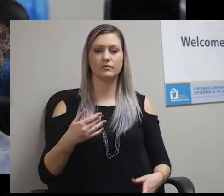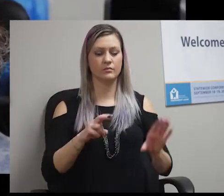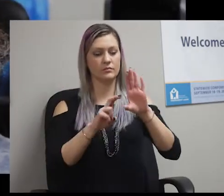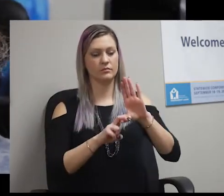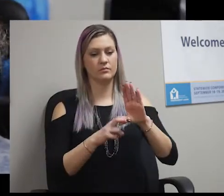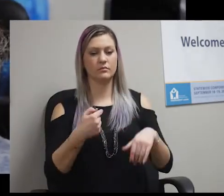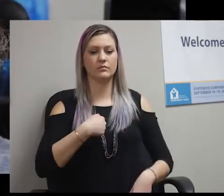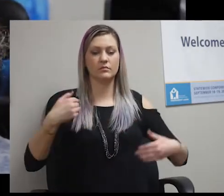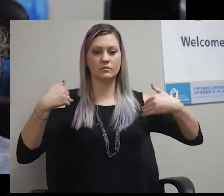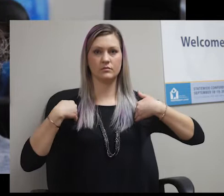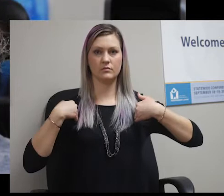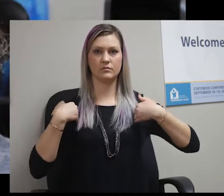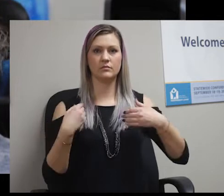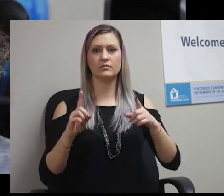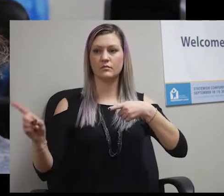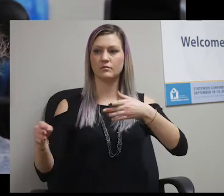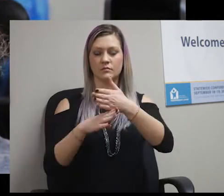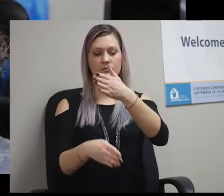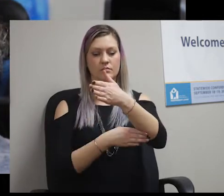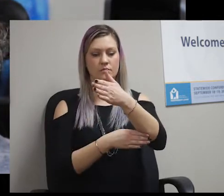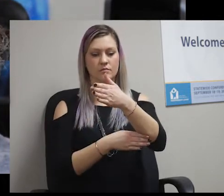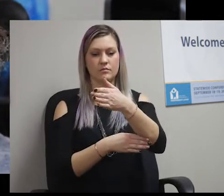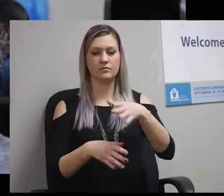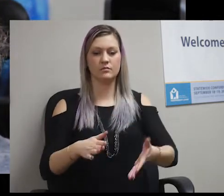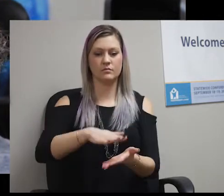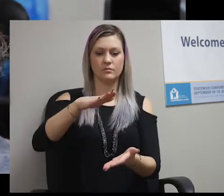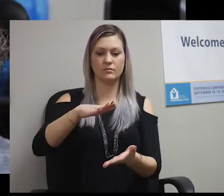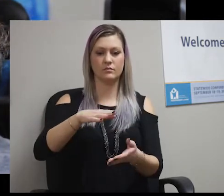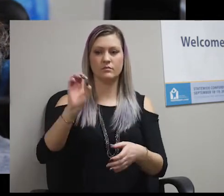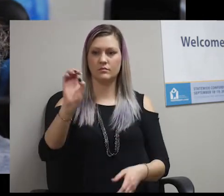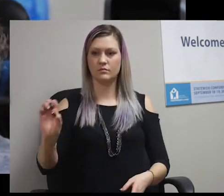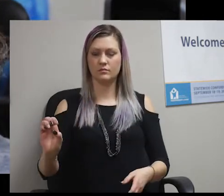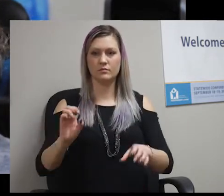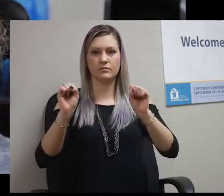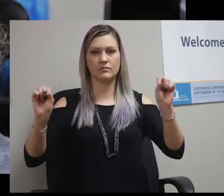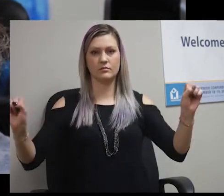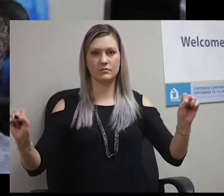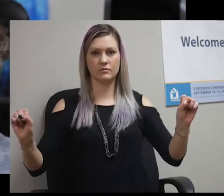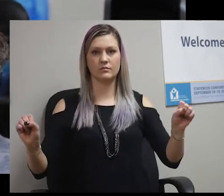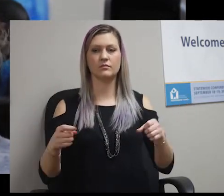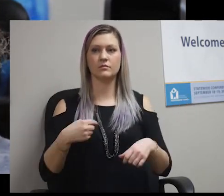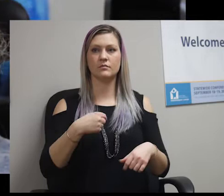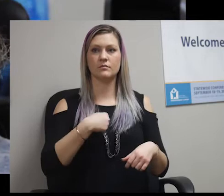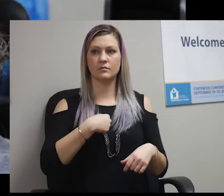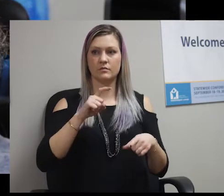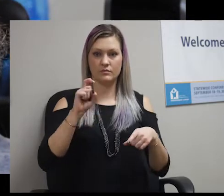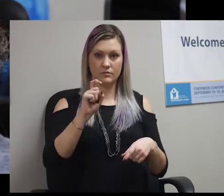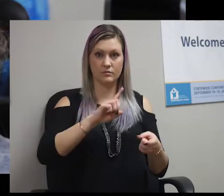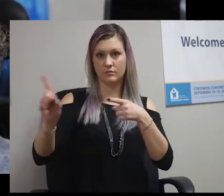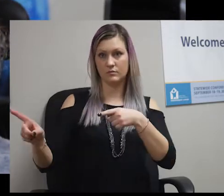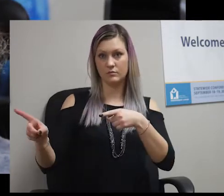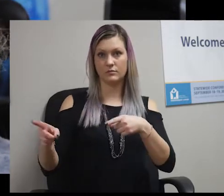chair, I have what's called a go bag. It's filled with emergency supplies, so if I have to get